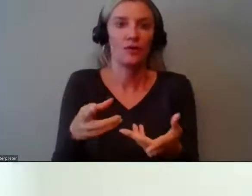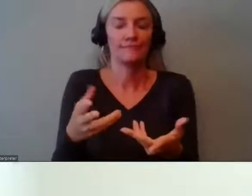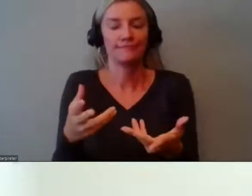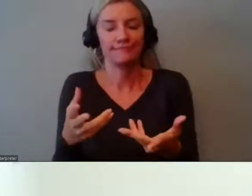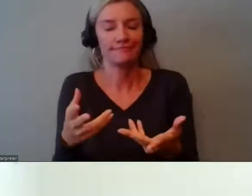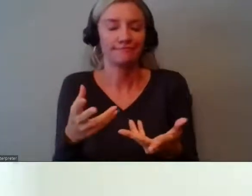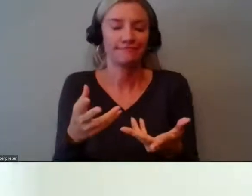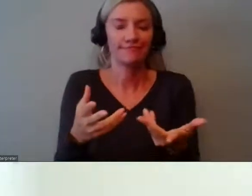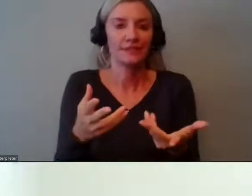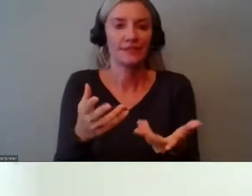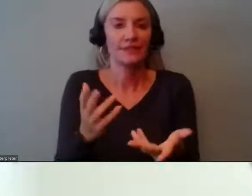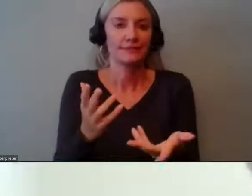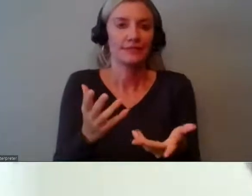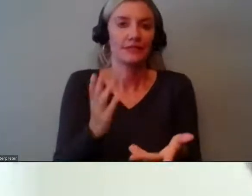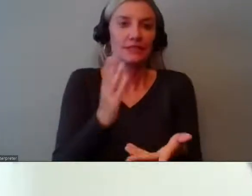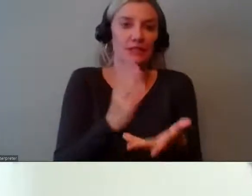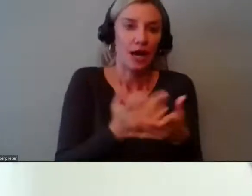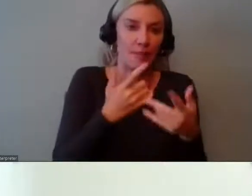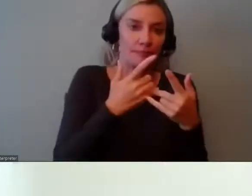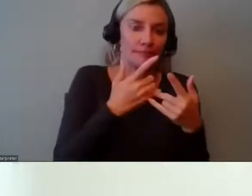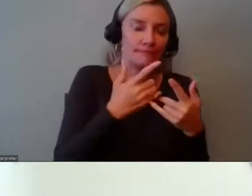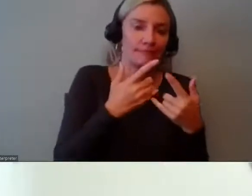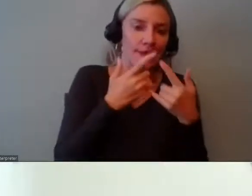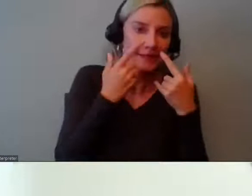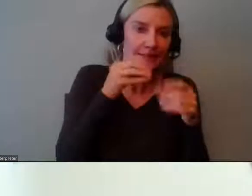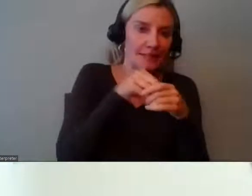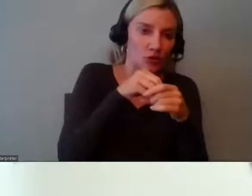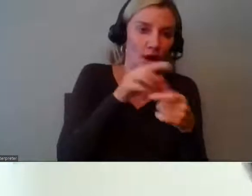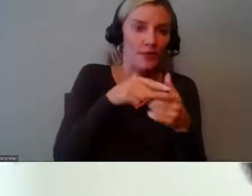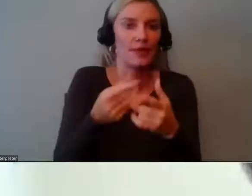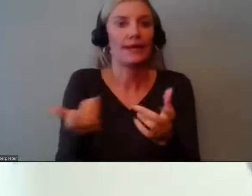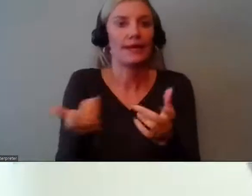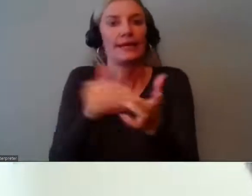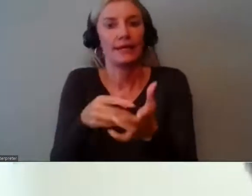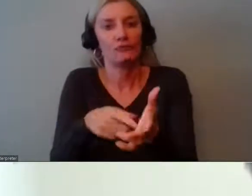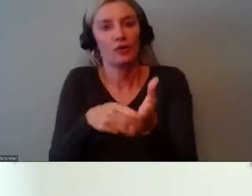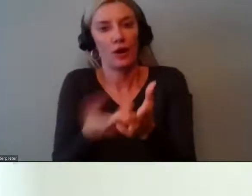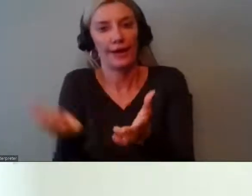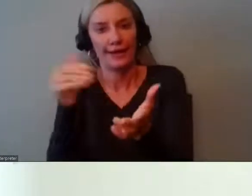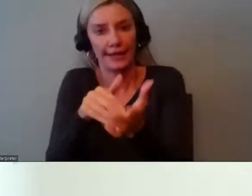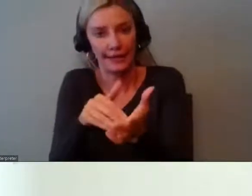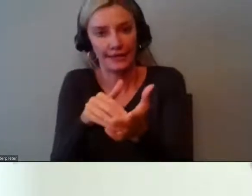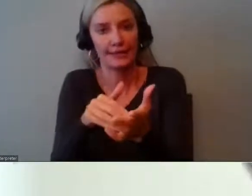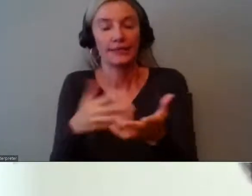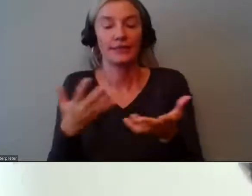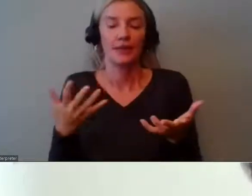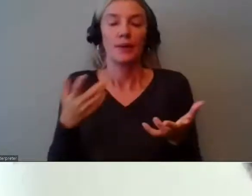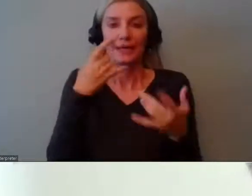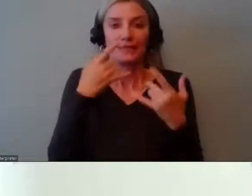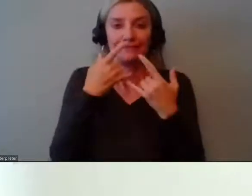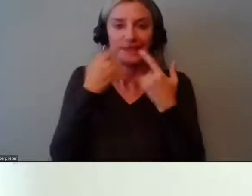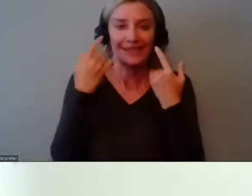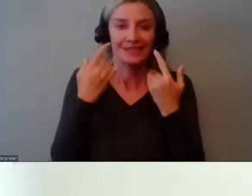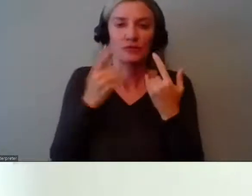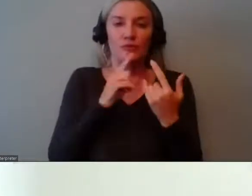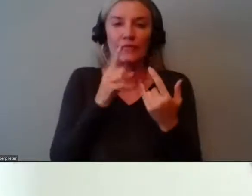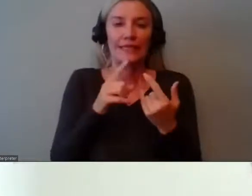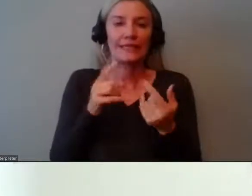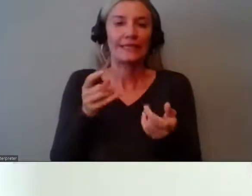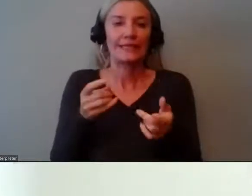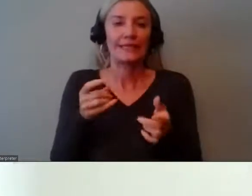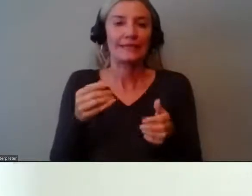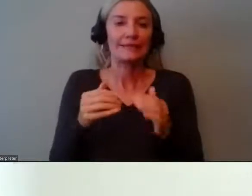indoors and then have to put them back on. Masks continue to be the least expensive,